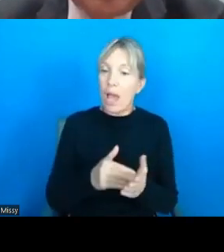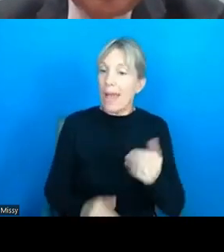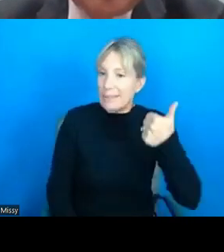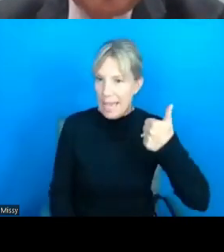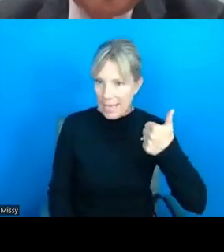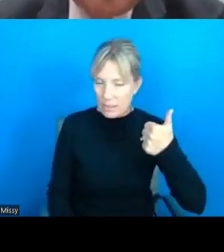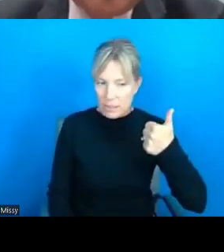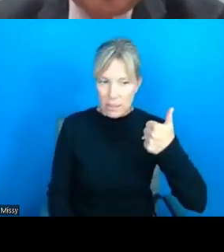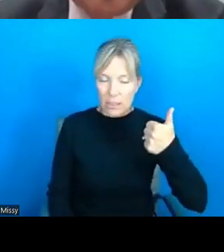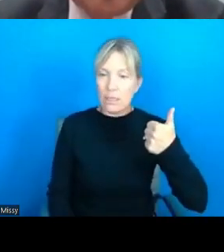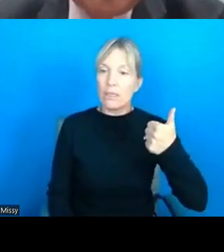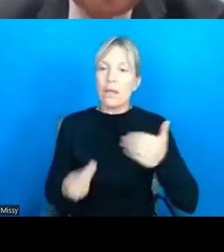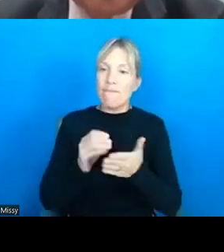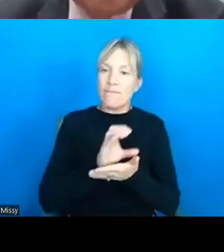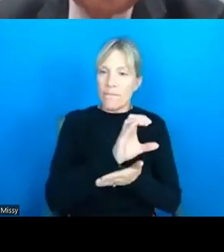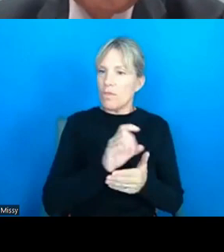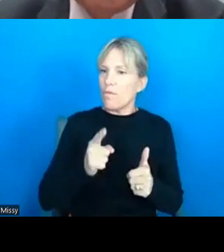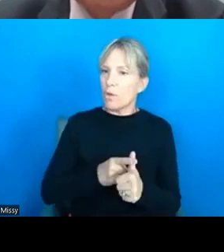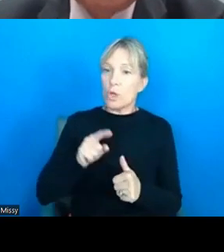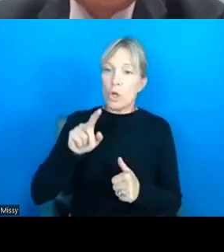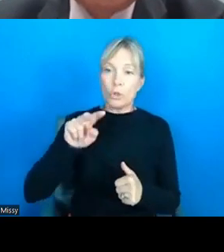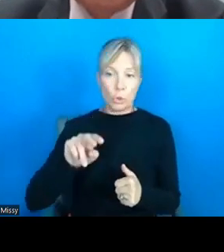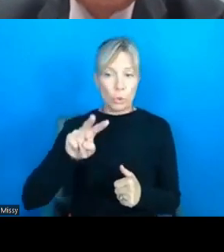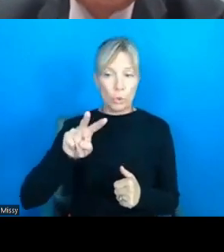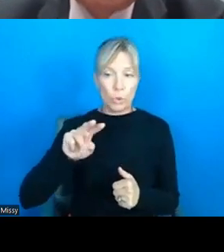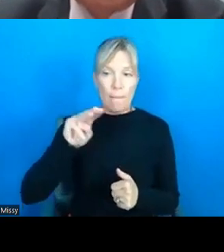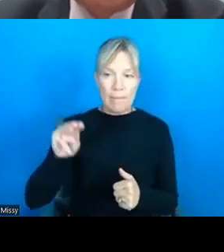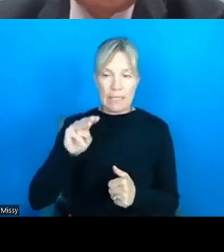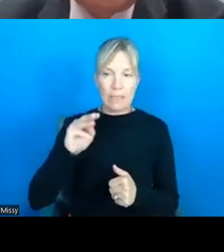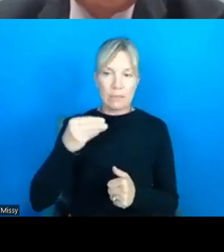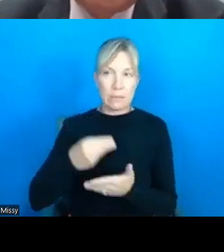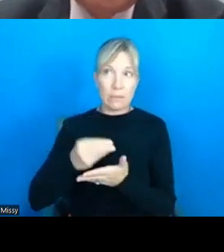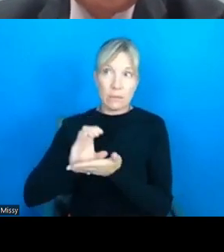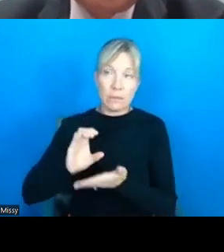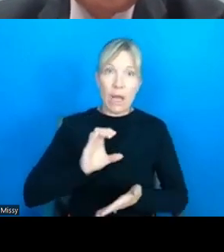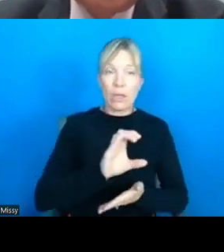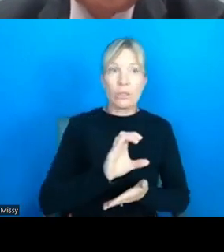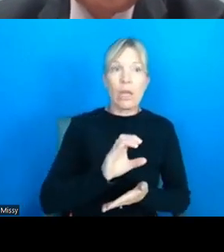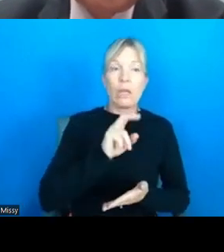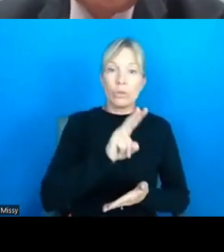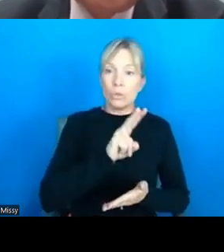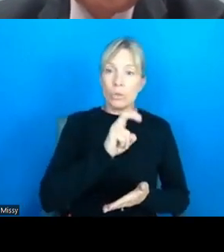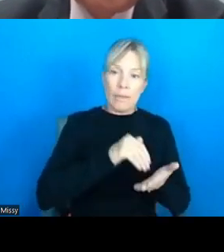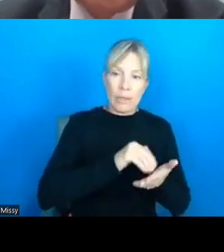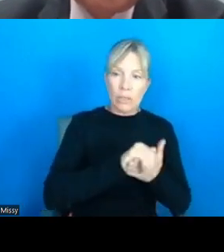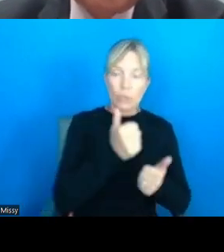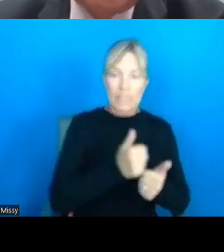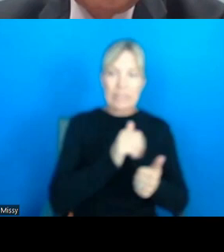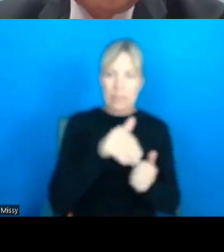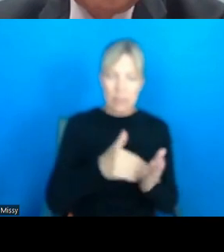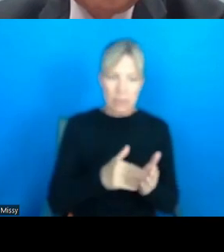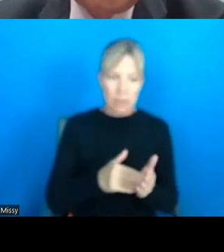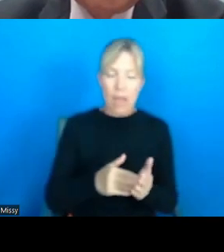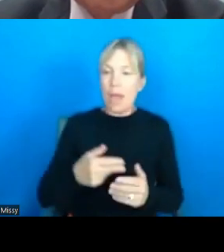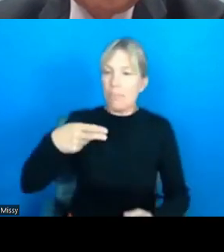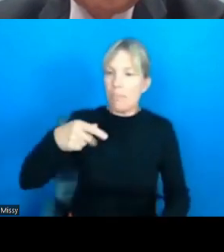that were funded with the first $2 million allocations, and $200,000 went to each center. And and Paraquad was